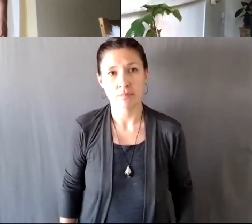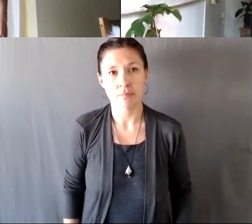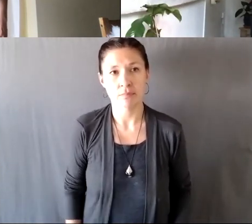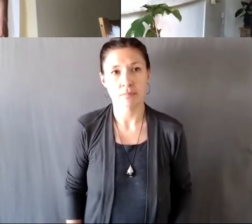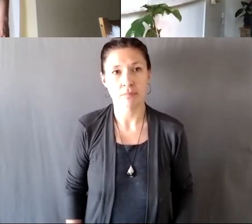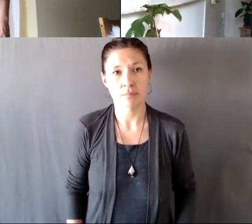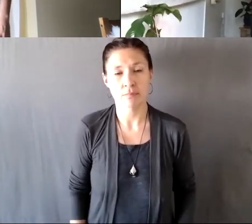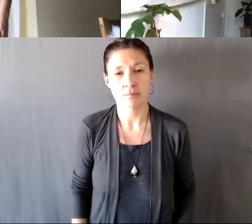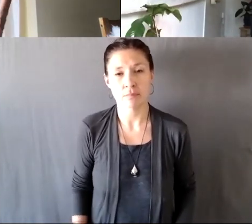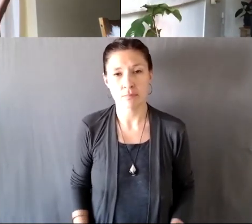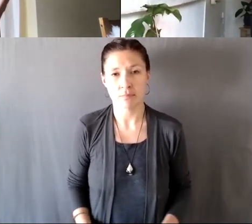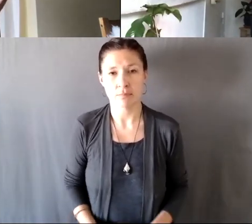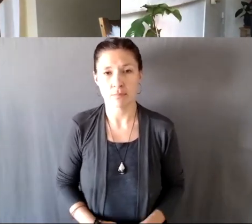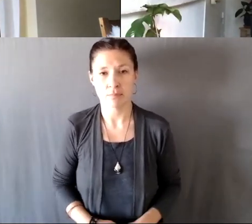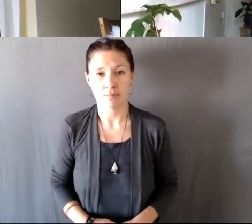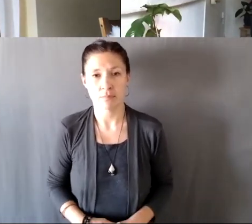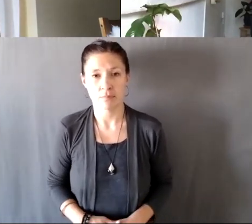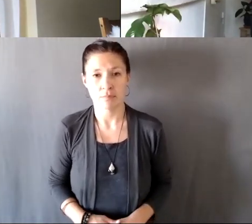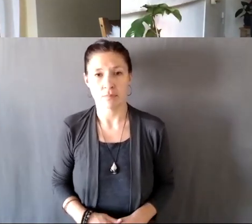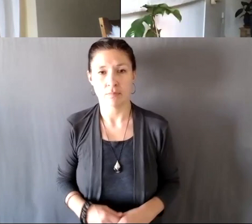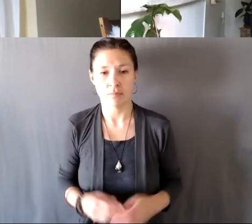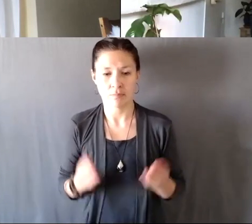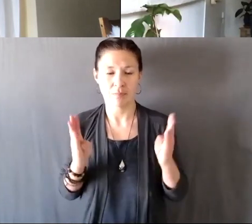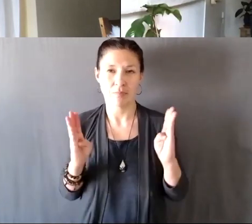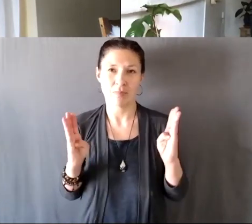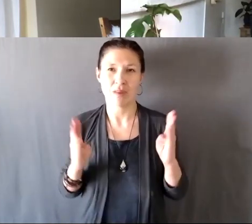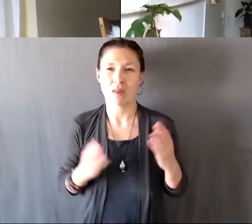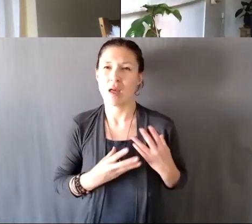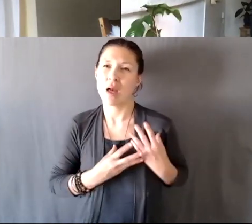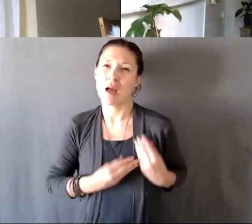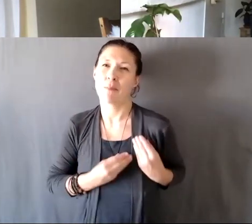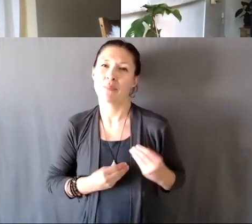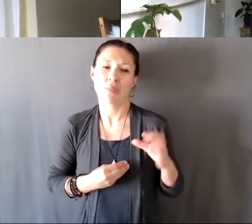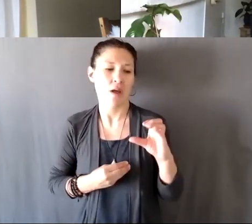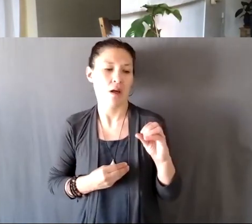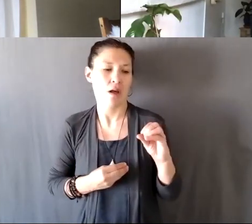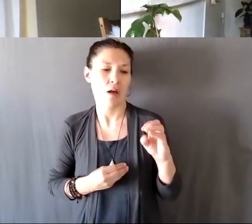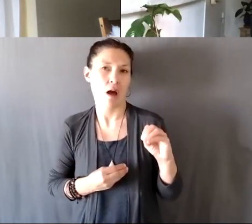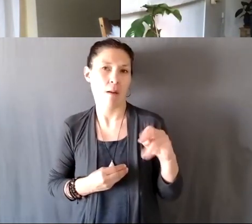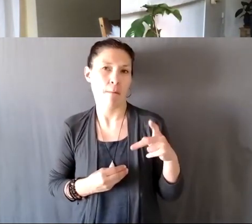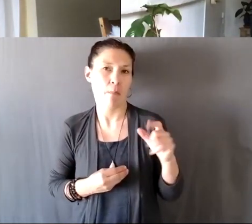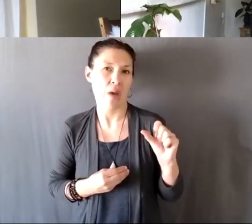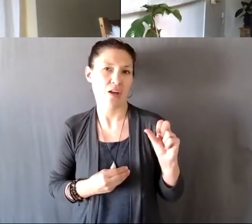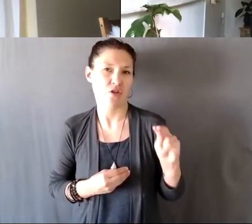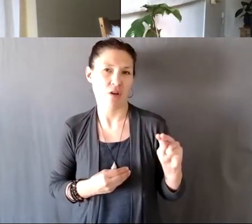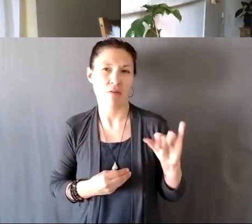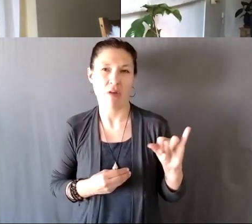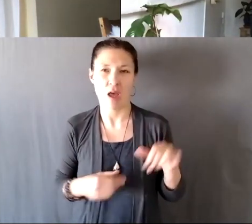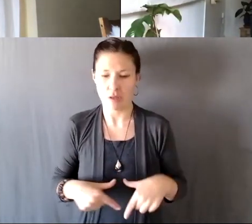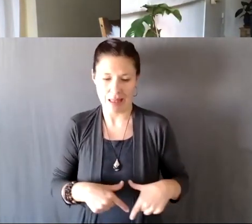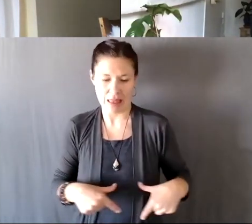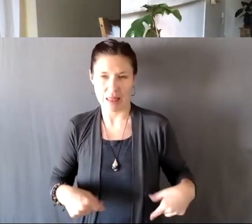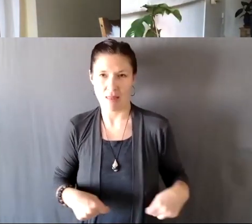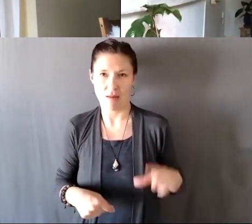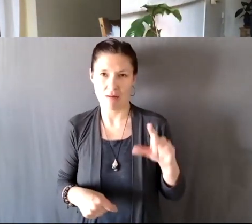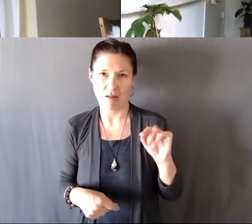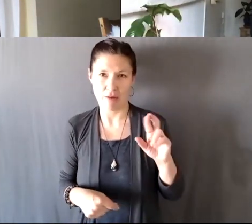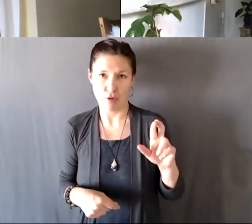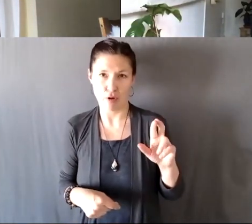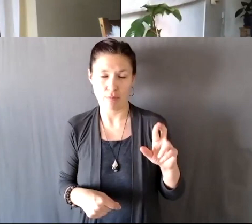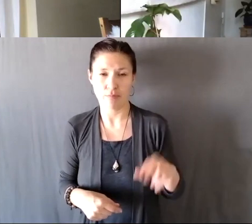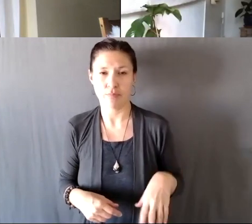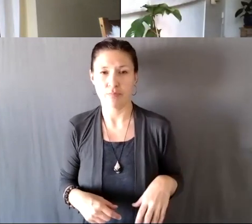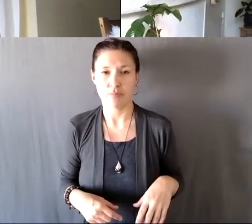So first we begin with a compassion mudra with the liver. So with the thumb at the base